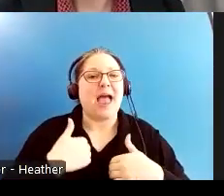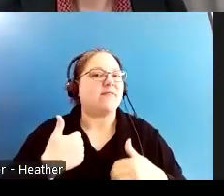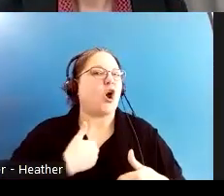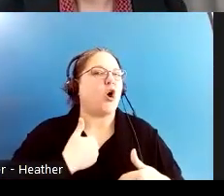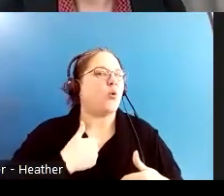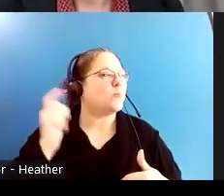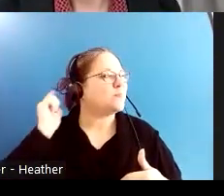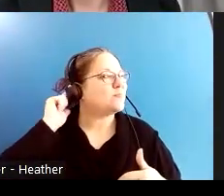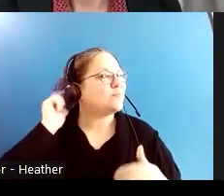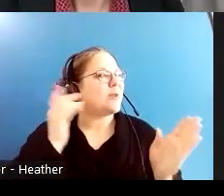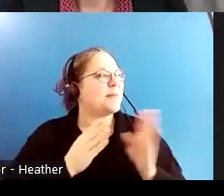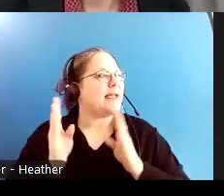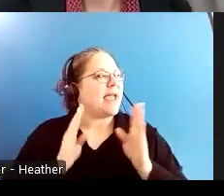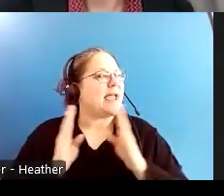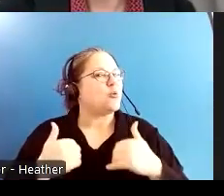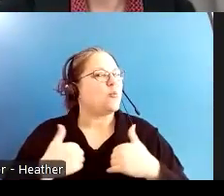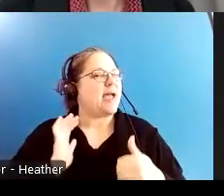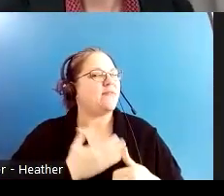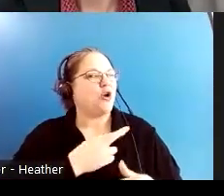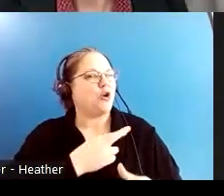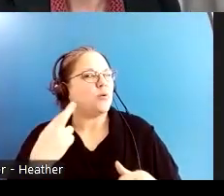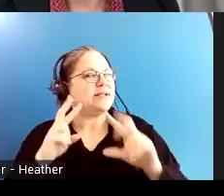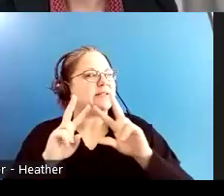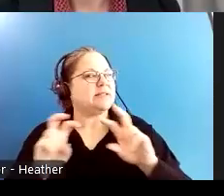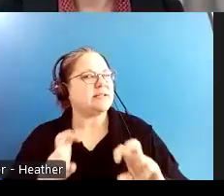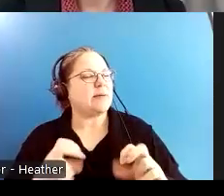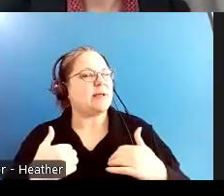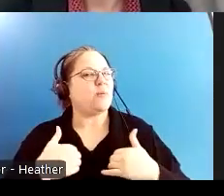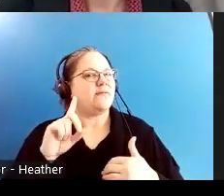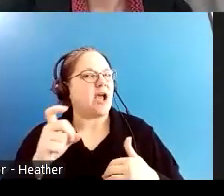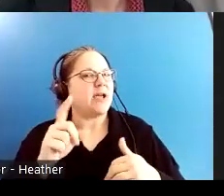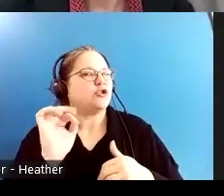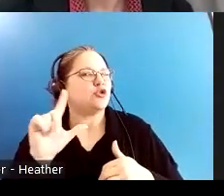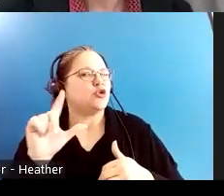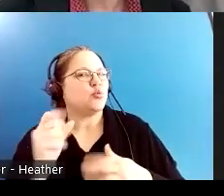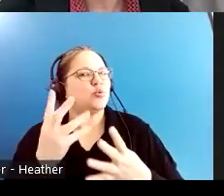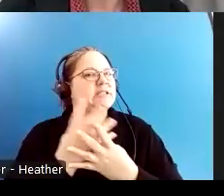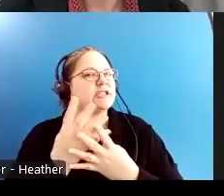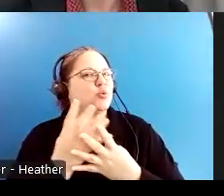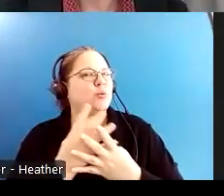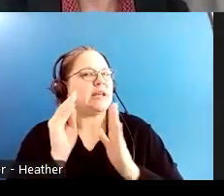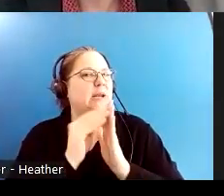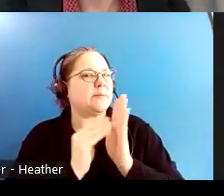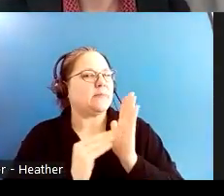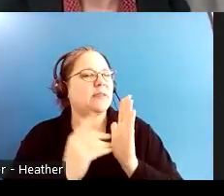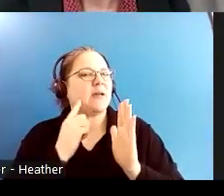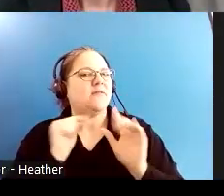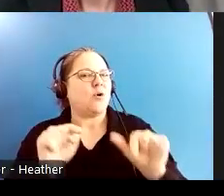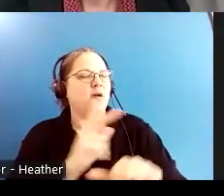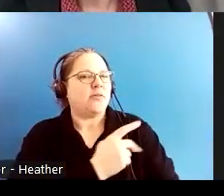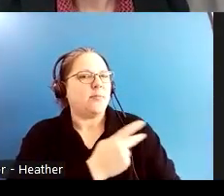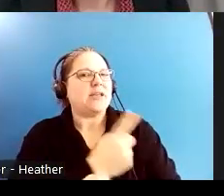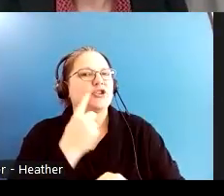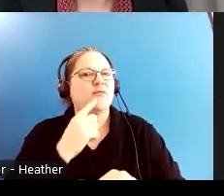our checklist, we have our risk assessment, we have our diagnostic tools, our screenings, we have all these things to get done for the patient, for our